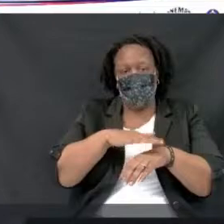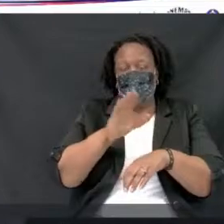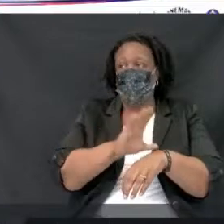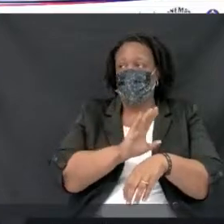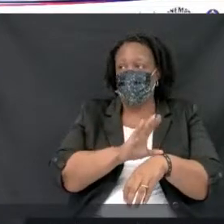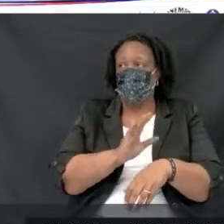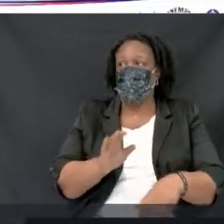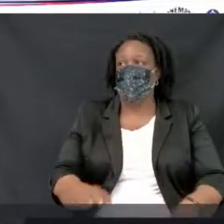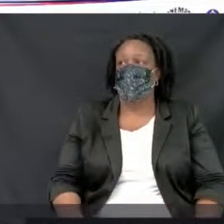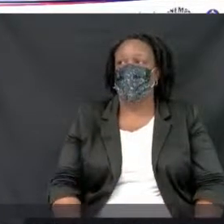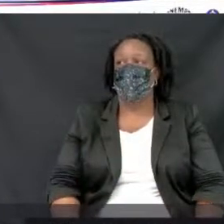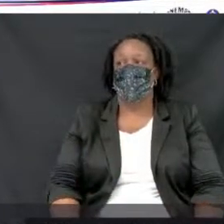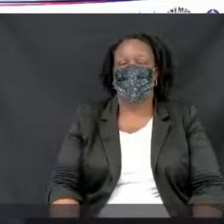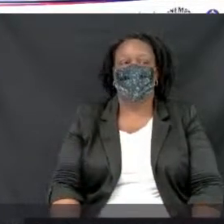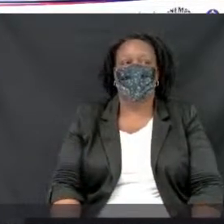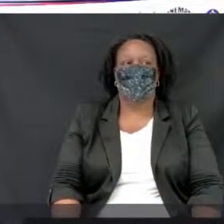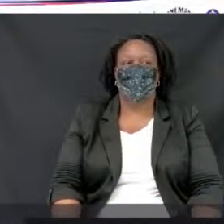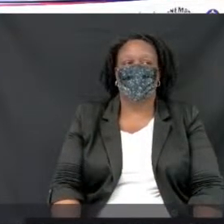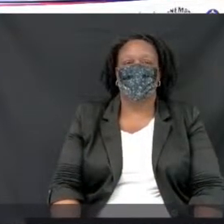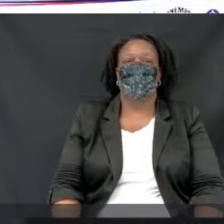at the soonest.